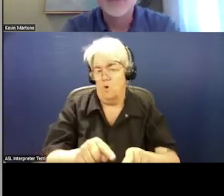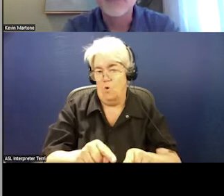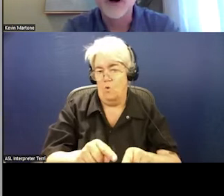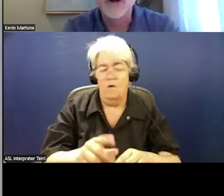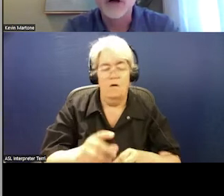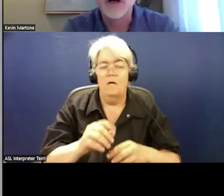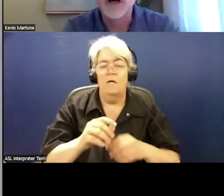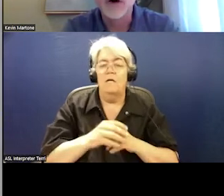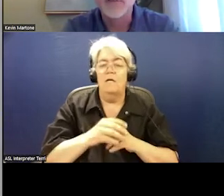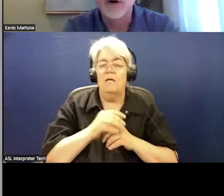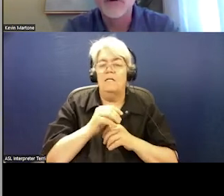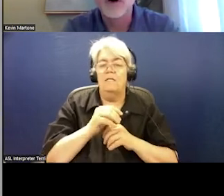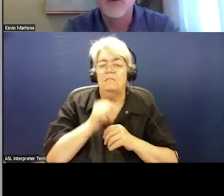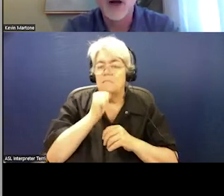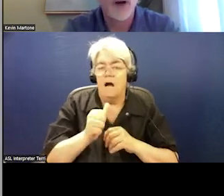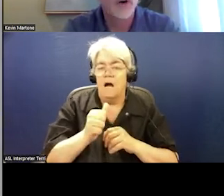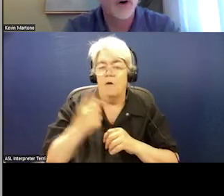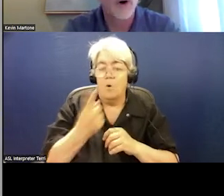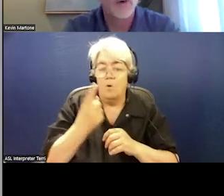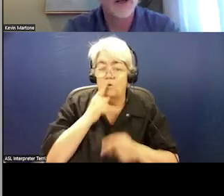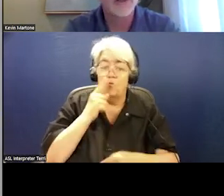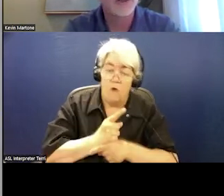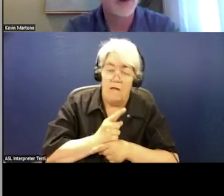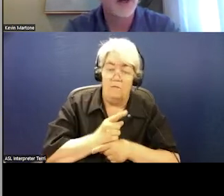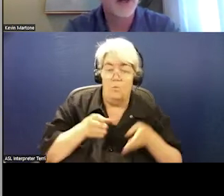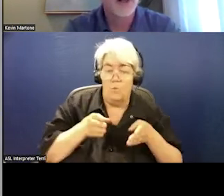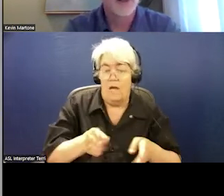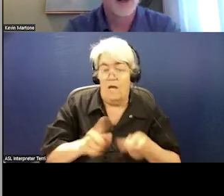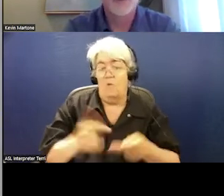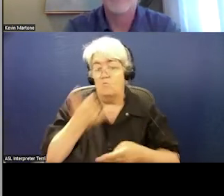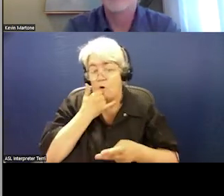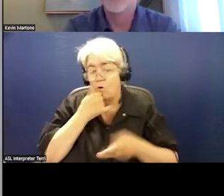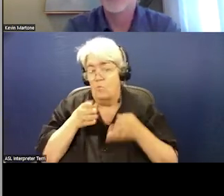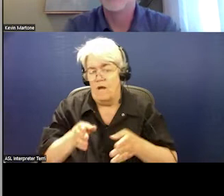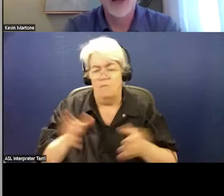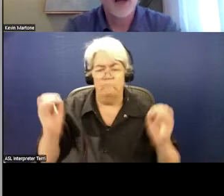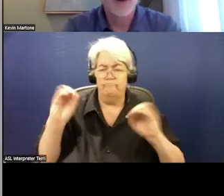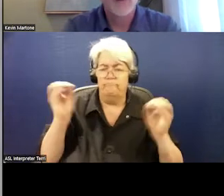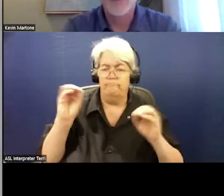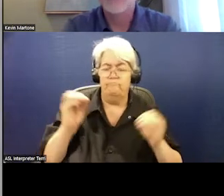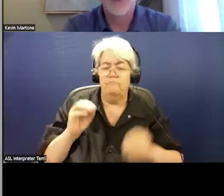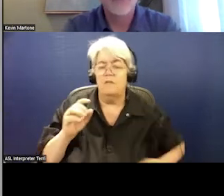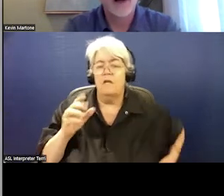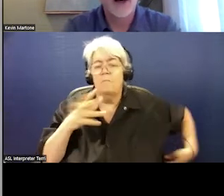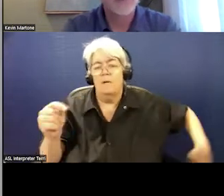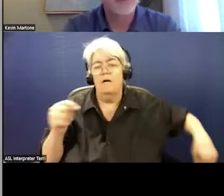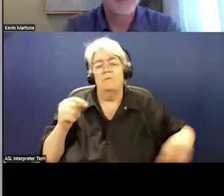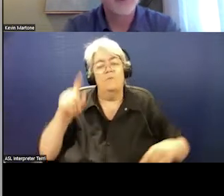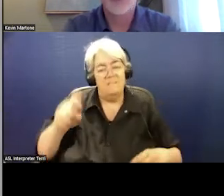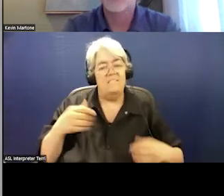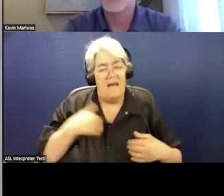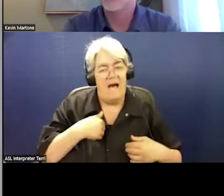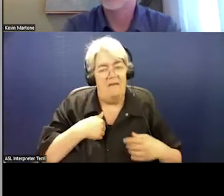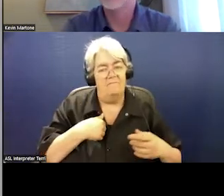not necessarily a cookie cutter approach, a right way or a wrong way to do it, but we have to have that